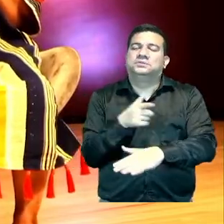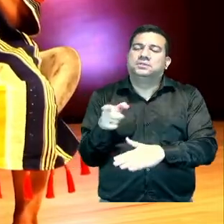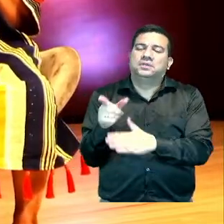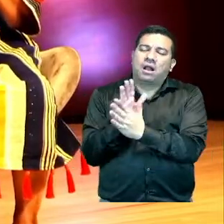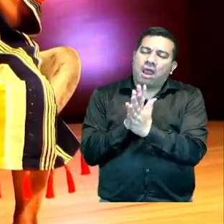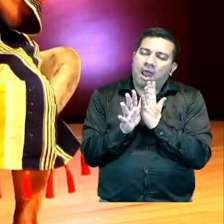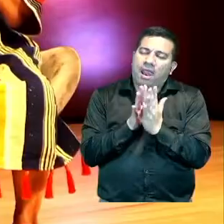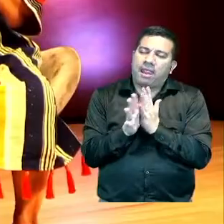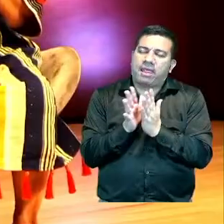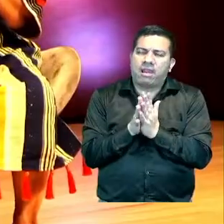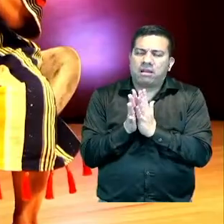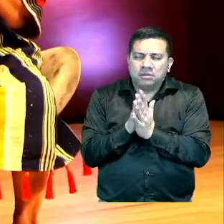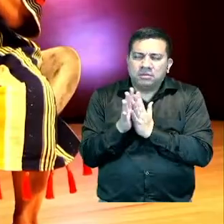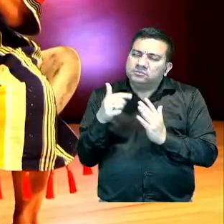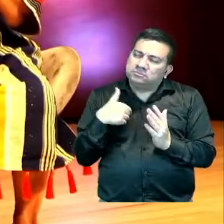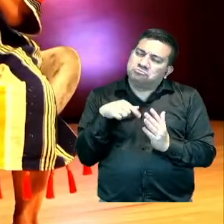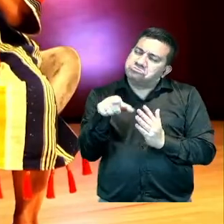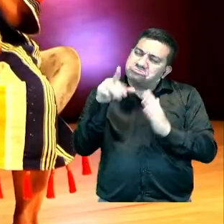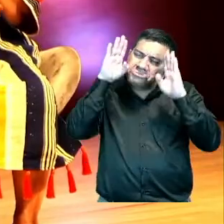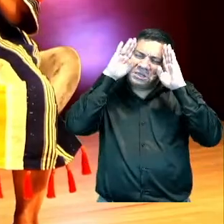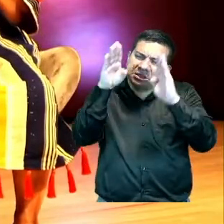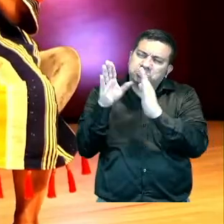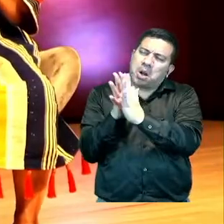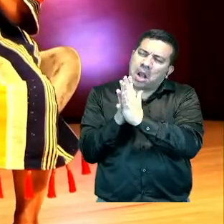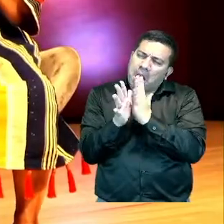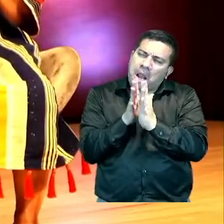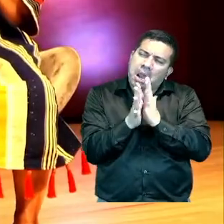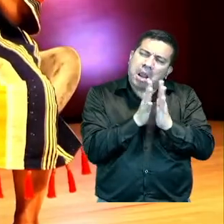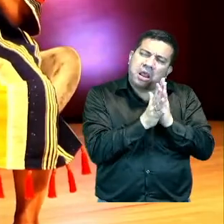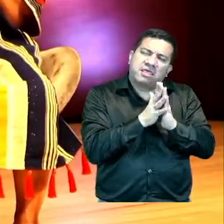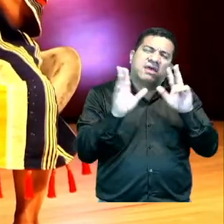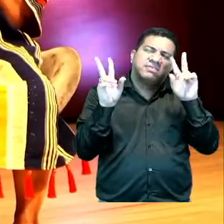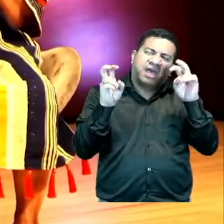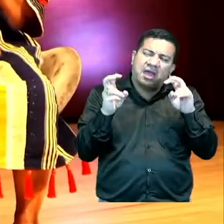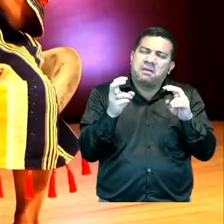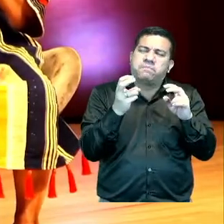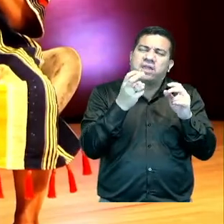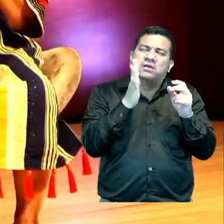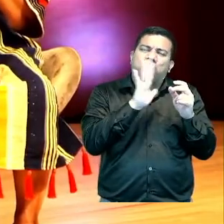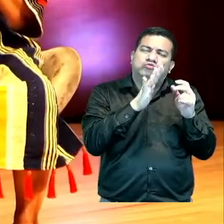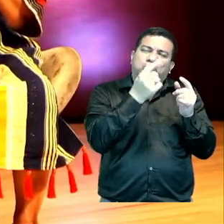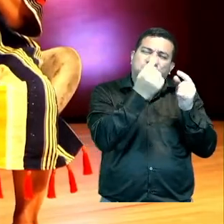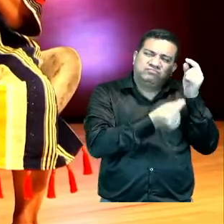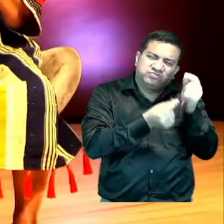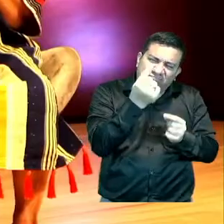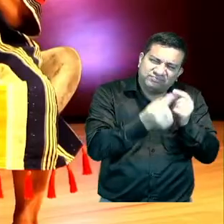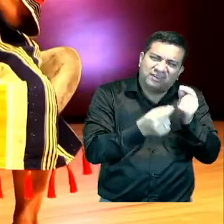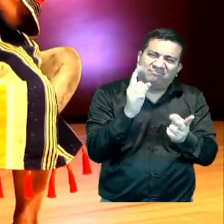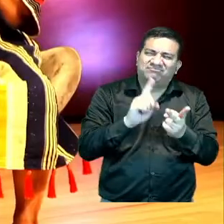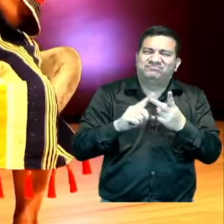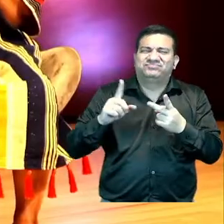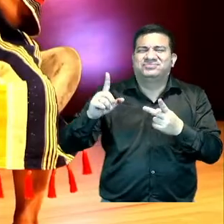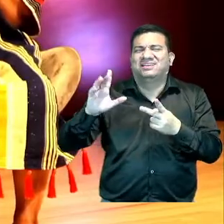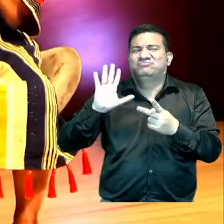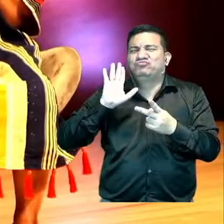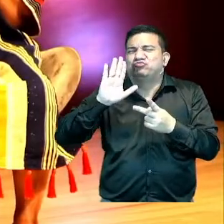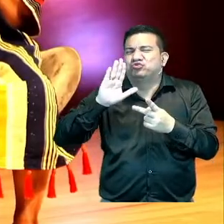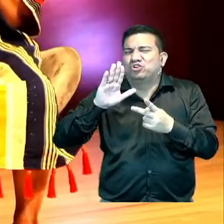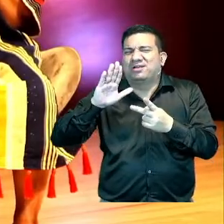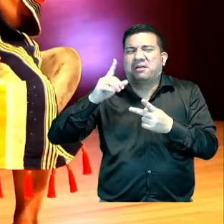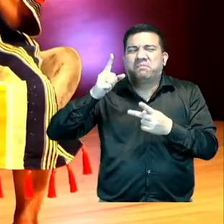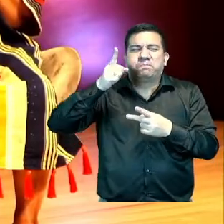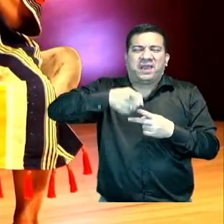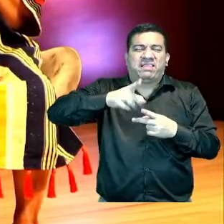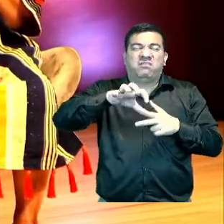rising authoritarianism, and all of the English word that people use about the current times that we